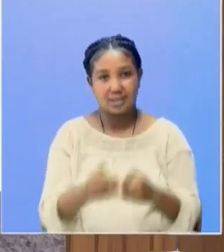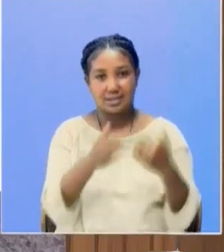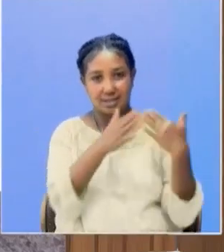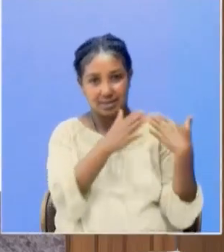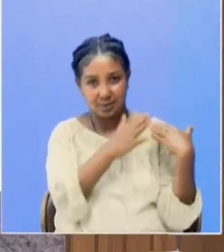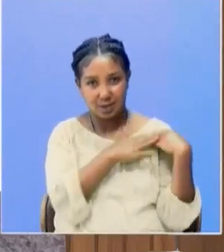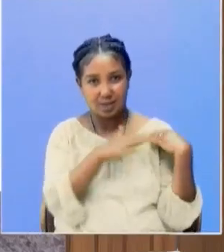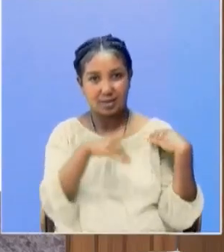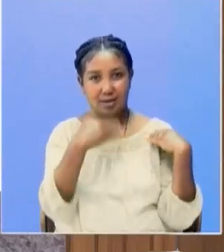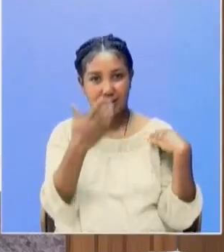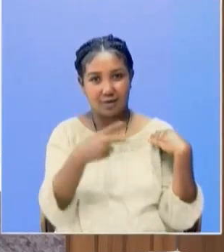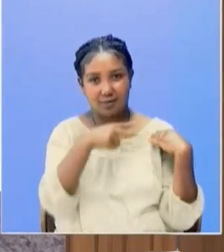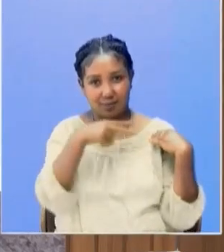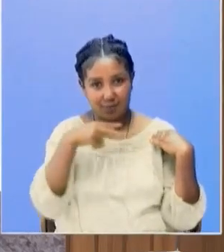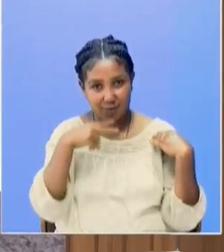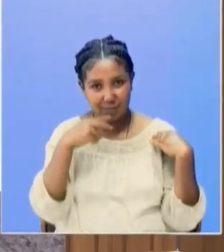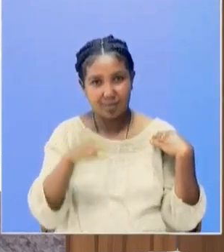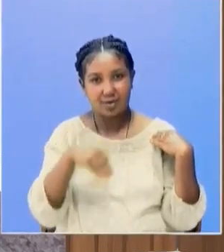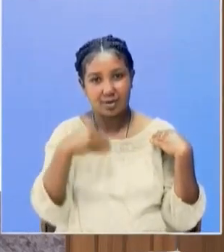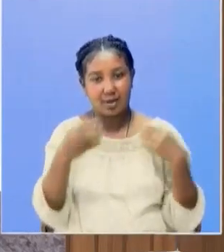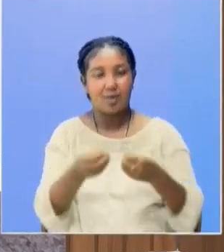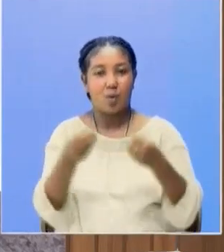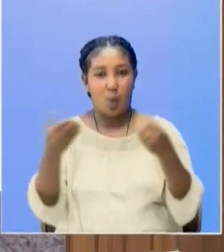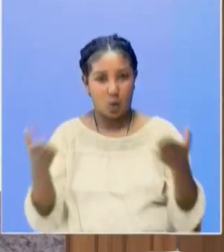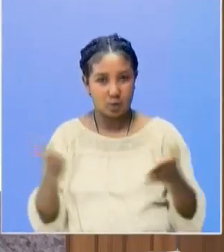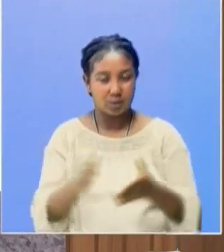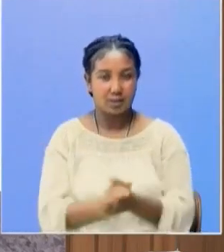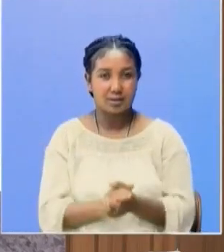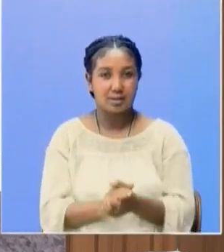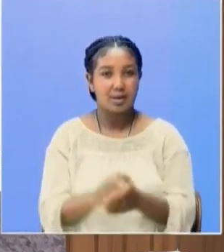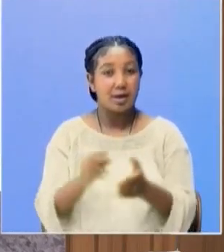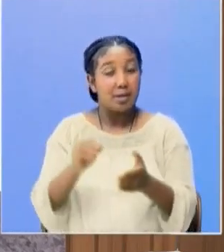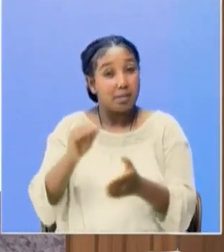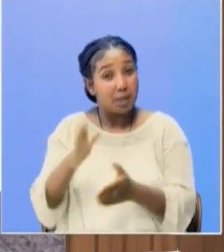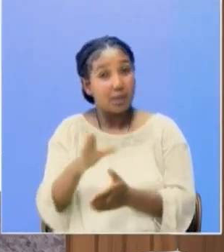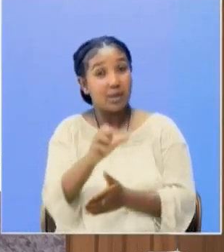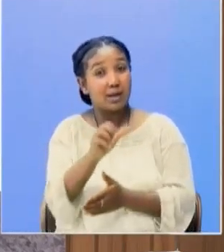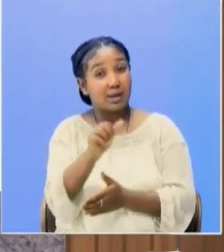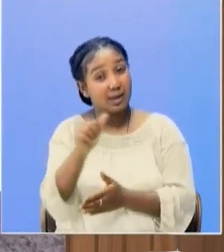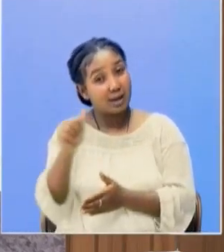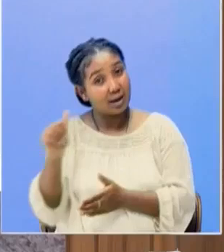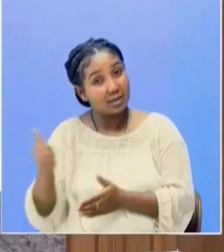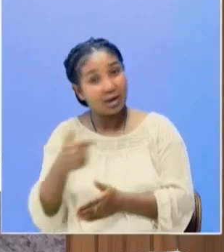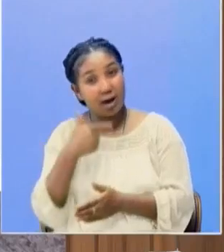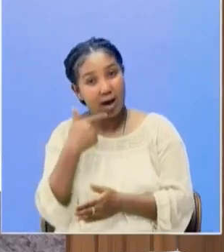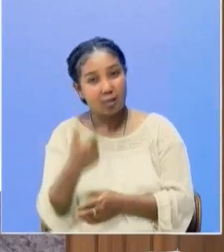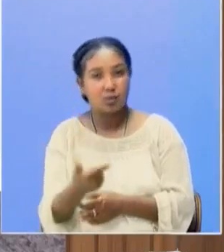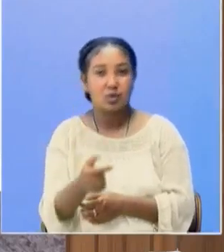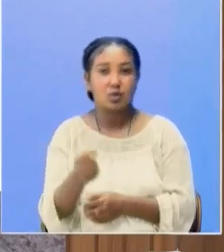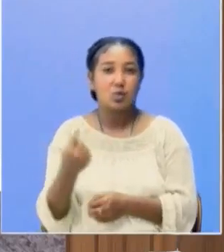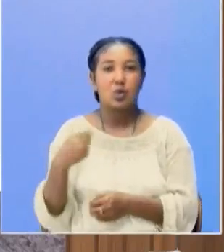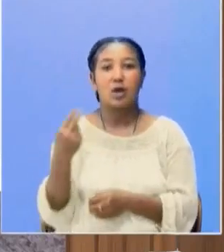Subject, verb, object. Maybe in another language,